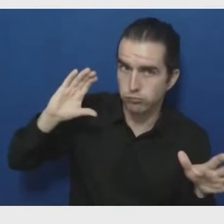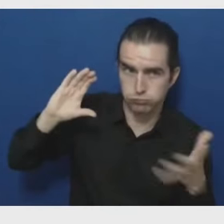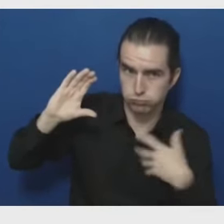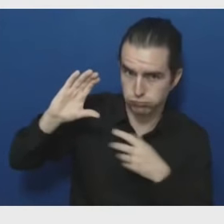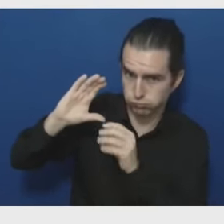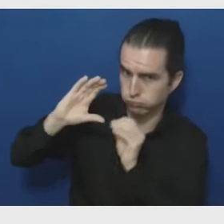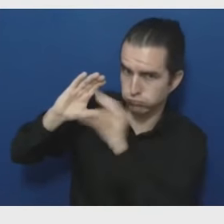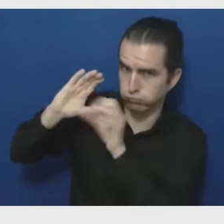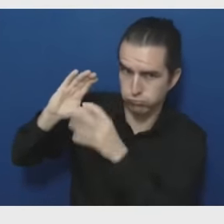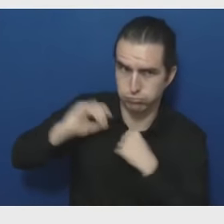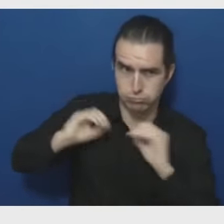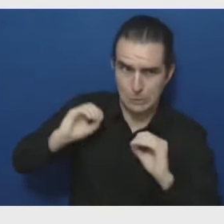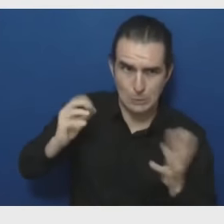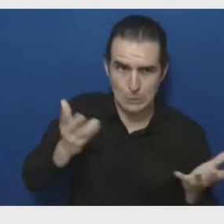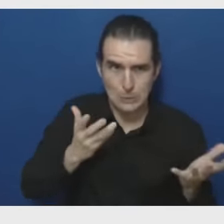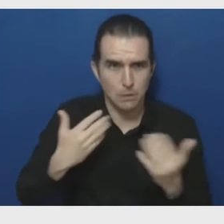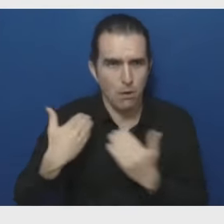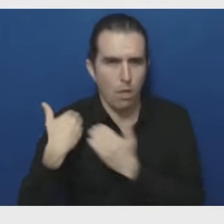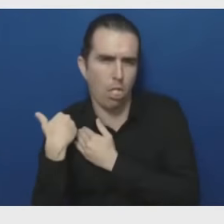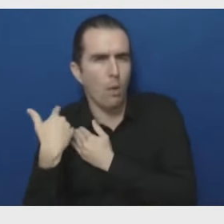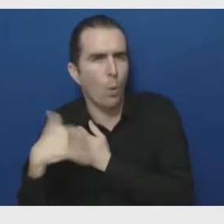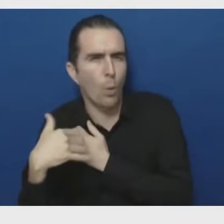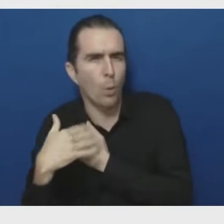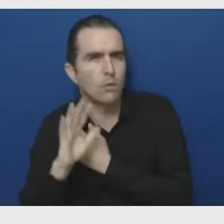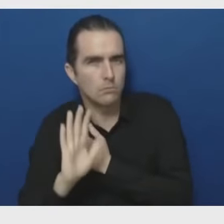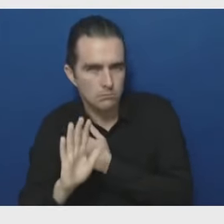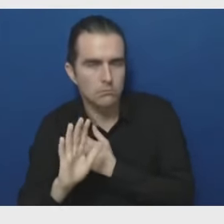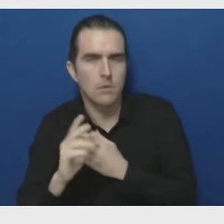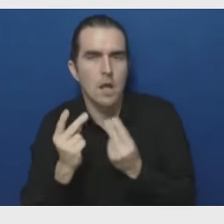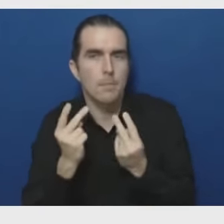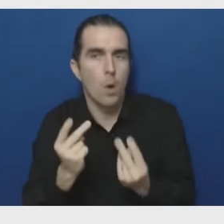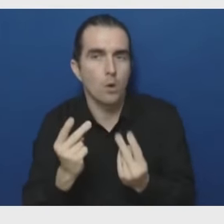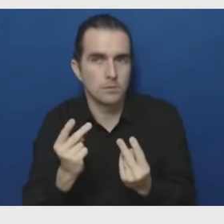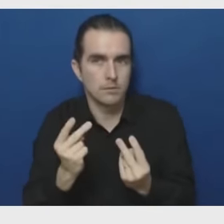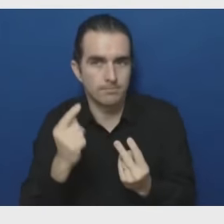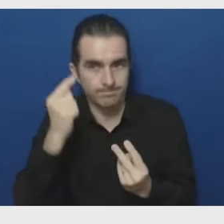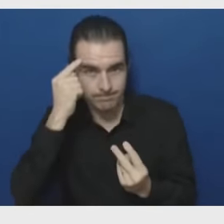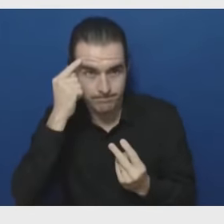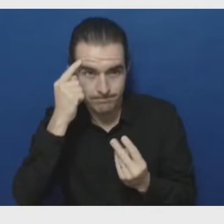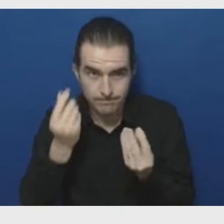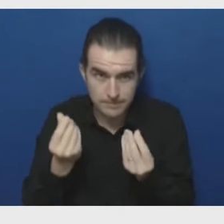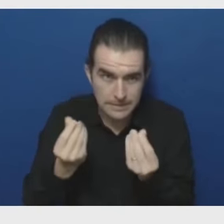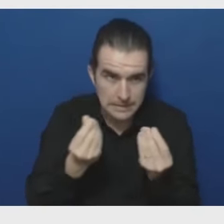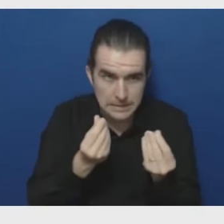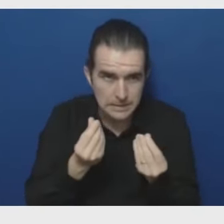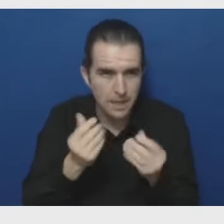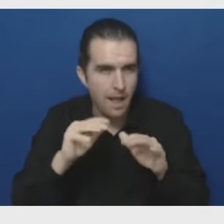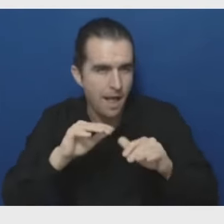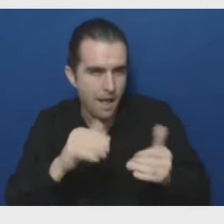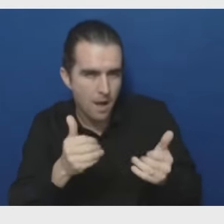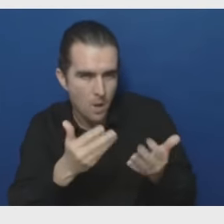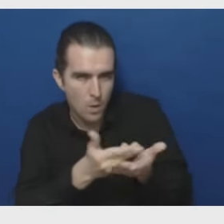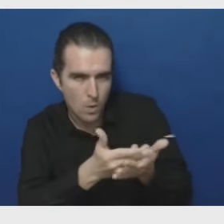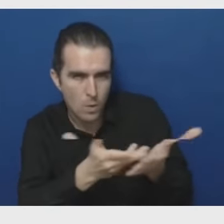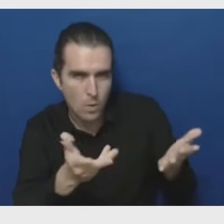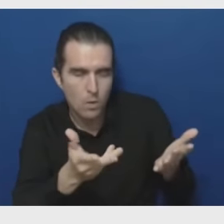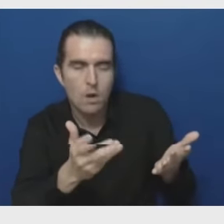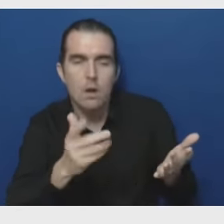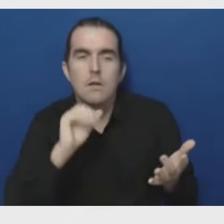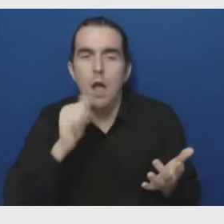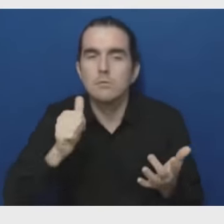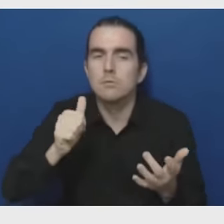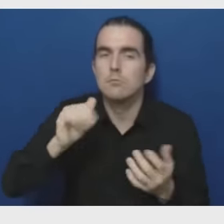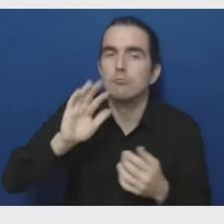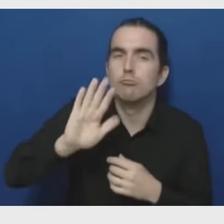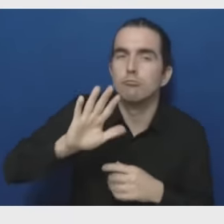onset climate events, loss and damage, thinking about it. And as such, we need to have predictable finance placed on the table